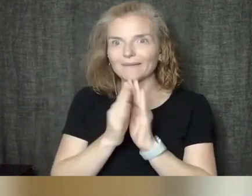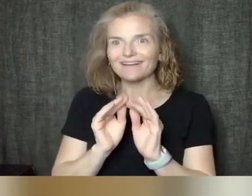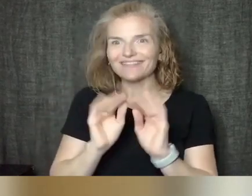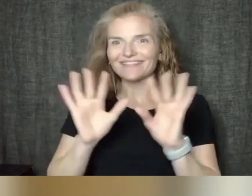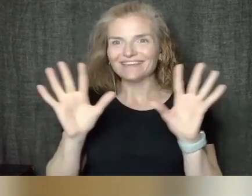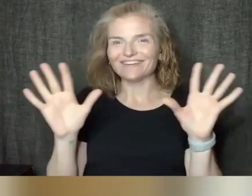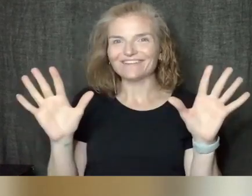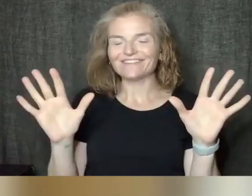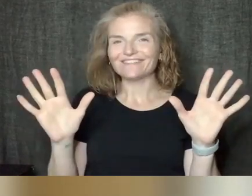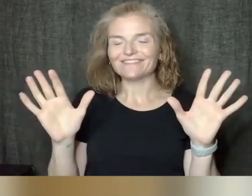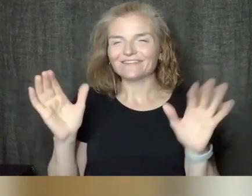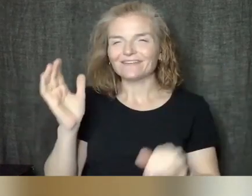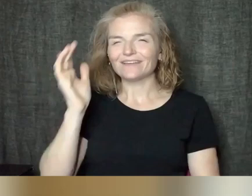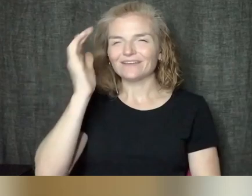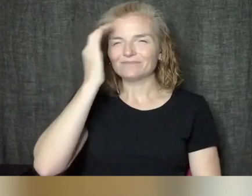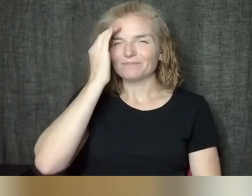mindful